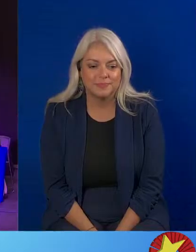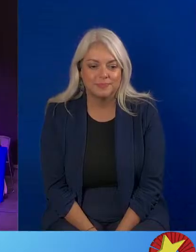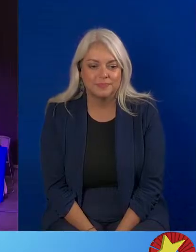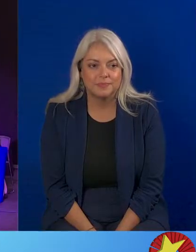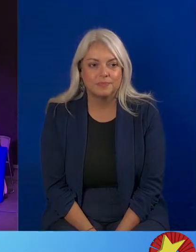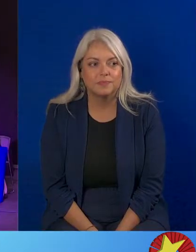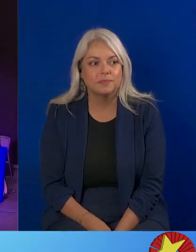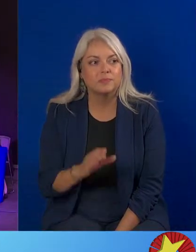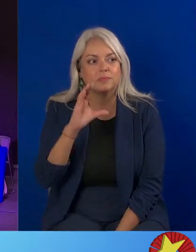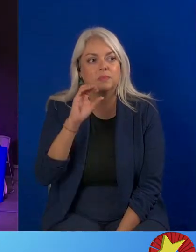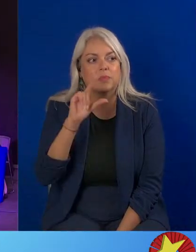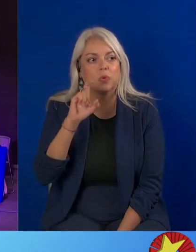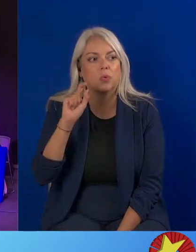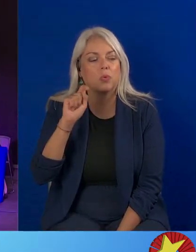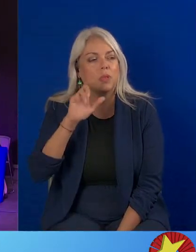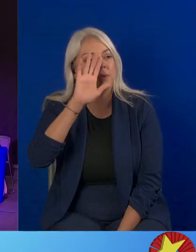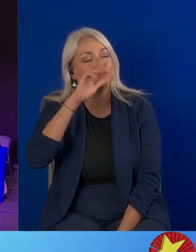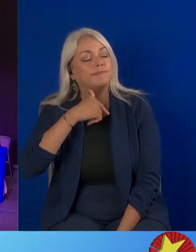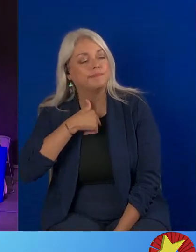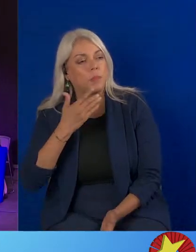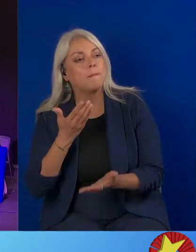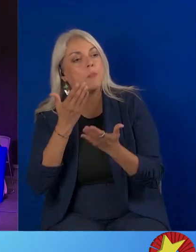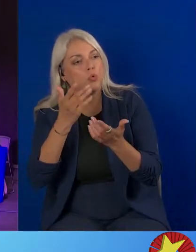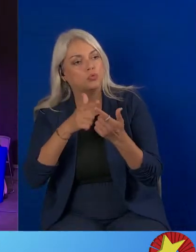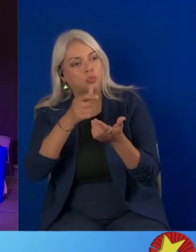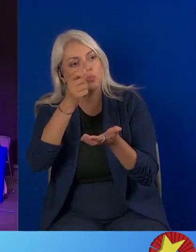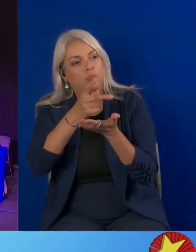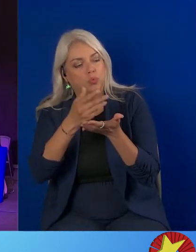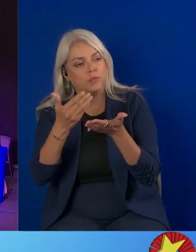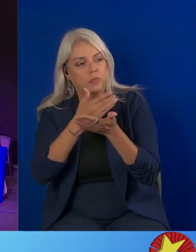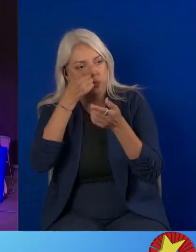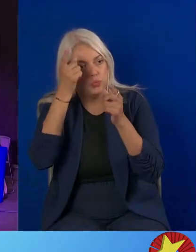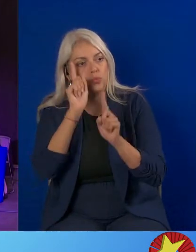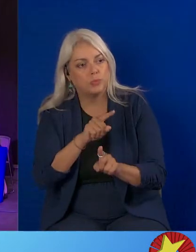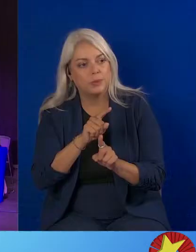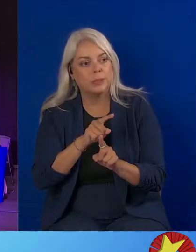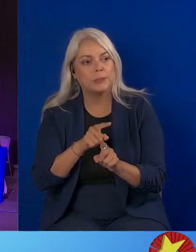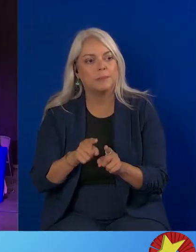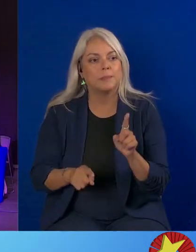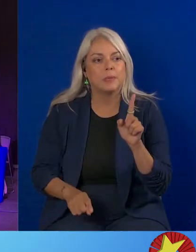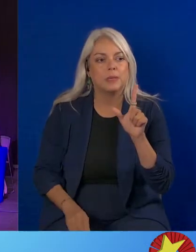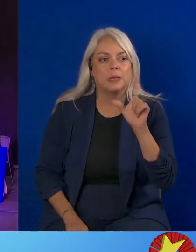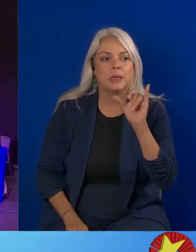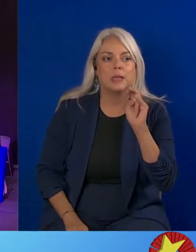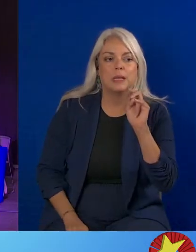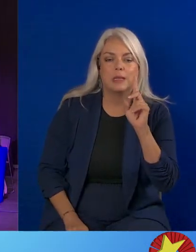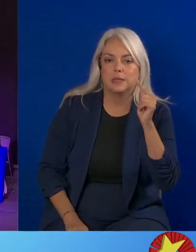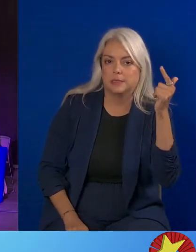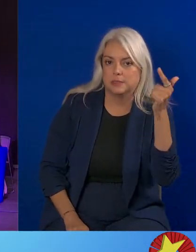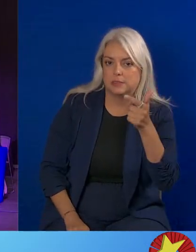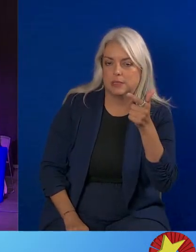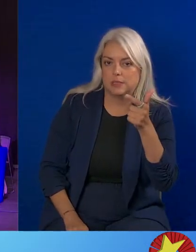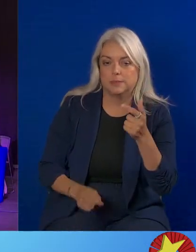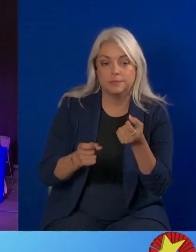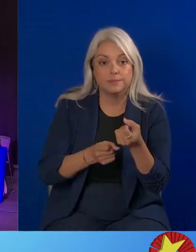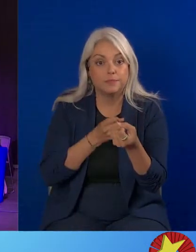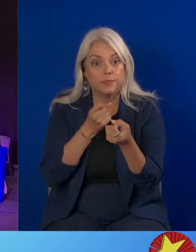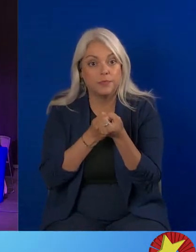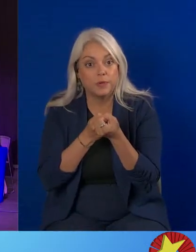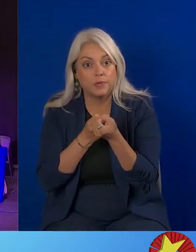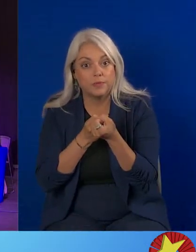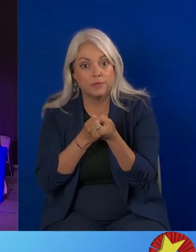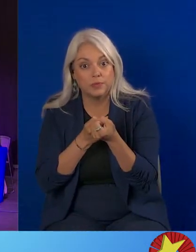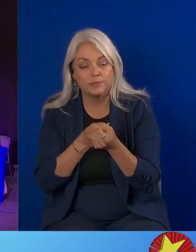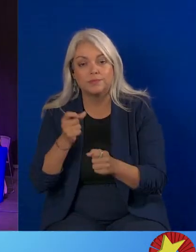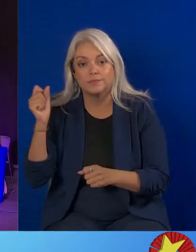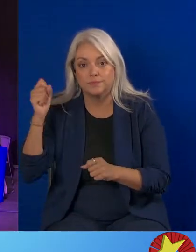This is Colette. I'll make a motion to approve the new agreement. Seconded. All in favor, say aye. Aye.